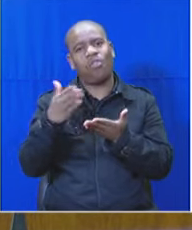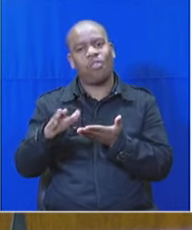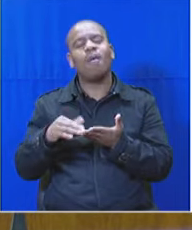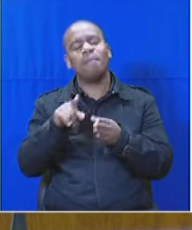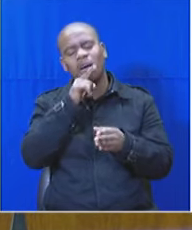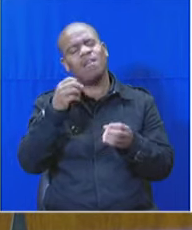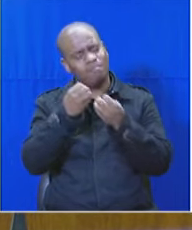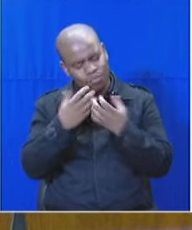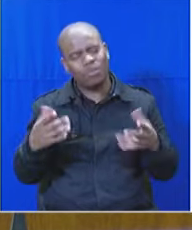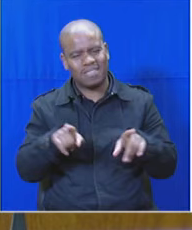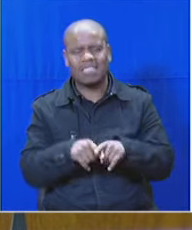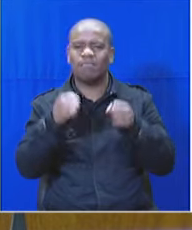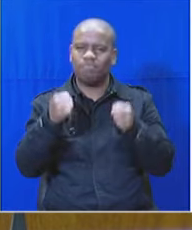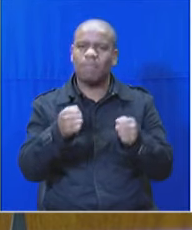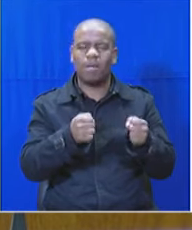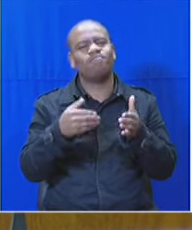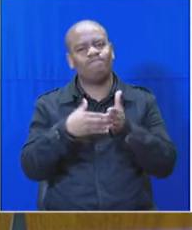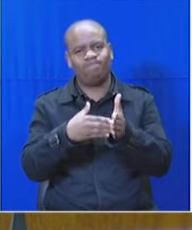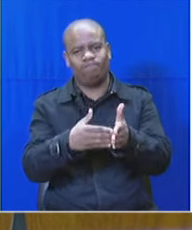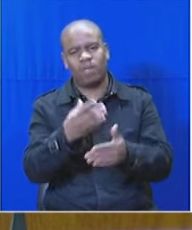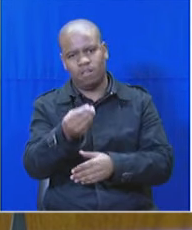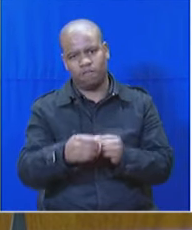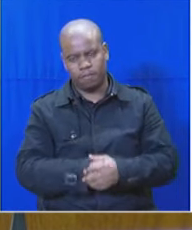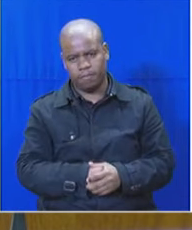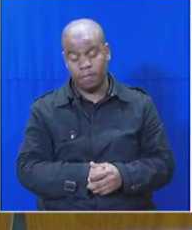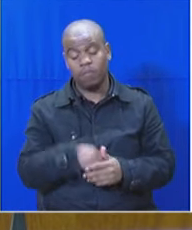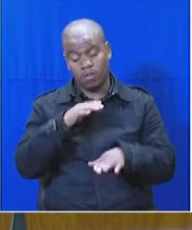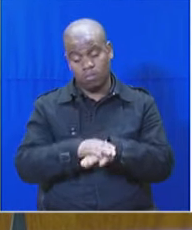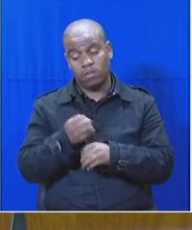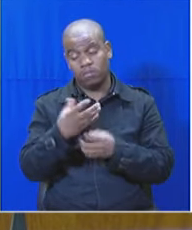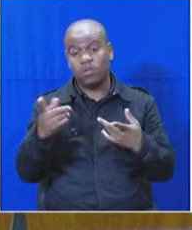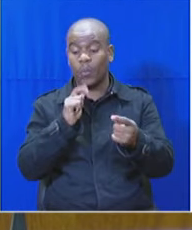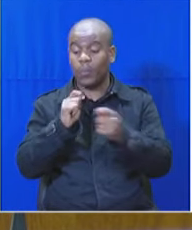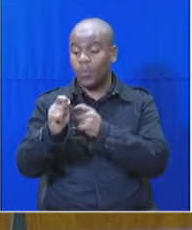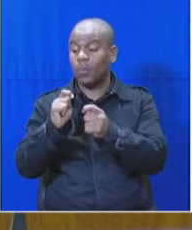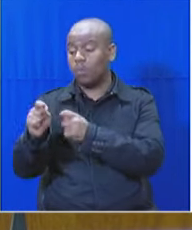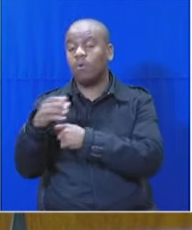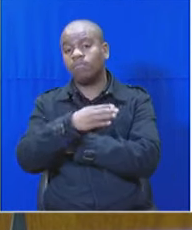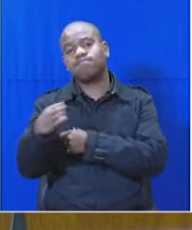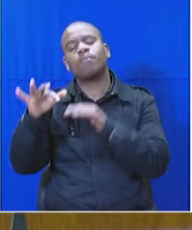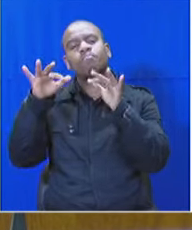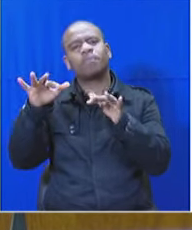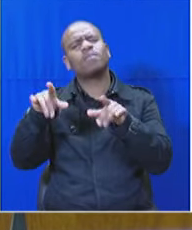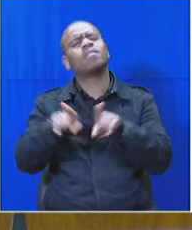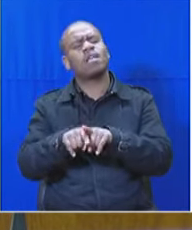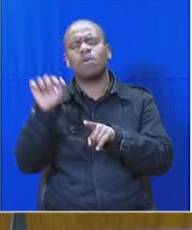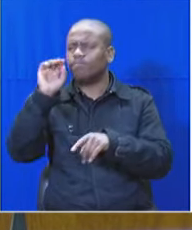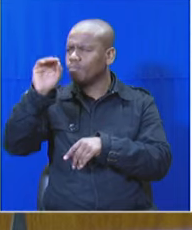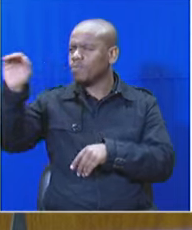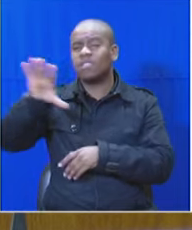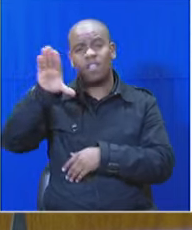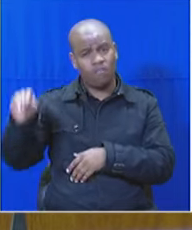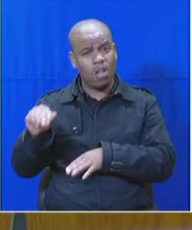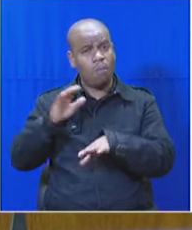remains. Chairperson, radical change must bring really benefit to rural people and the poor across South Africa.